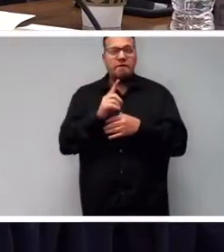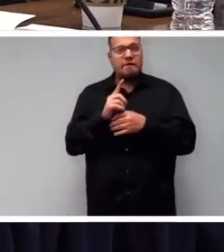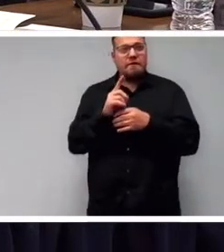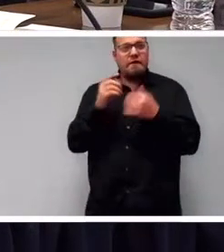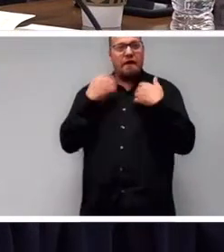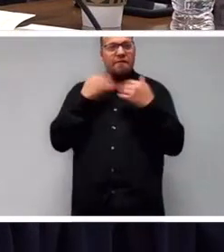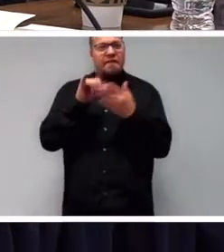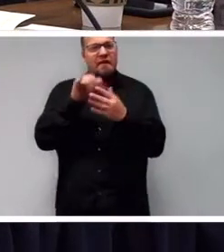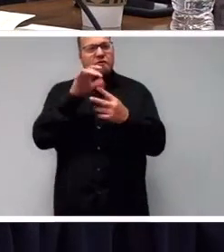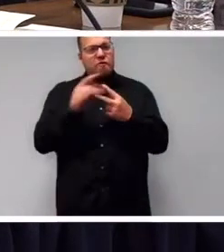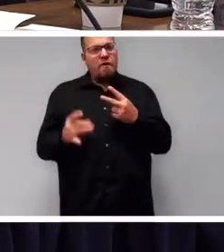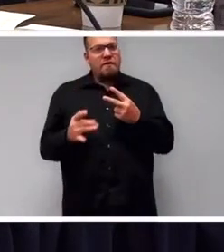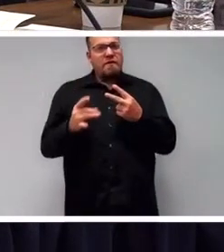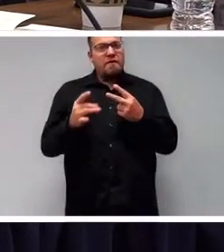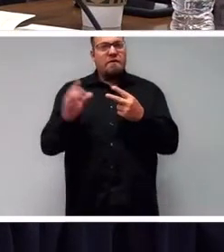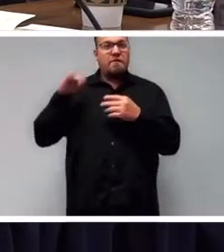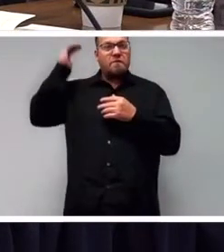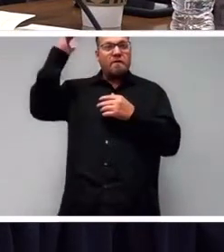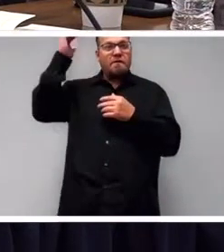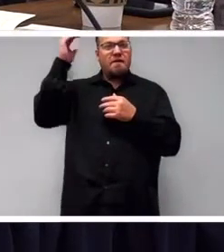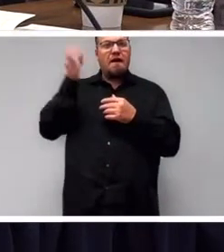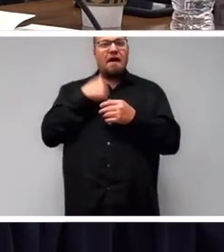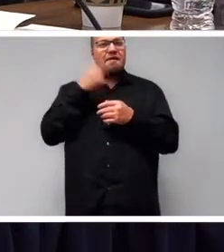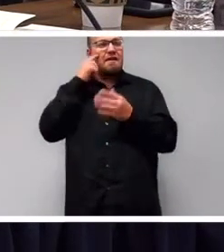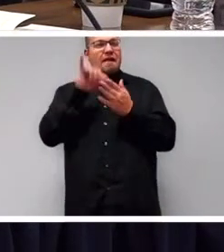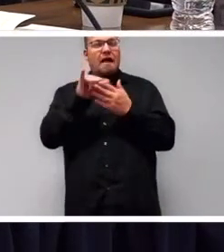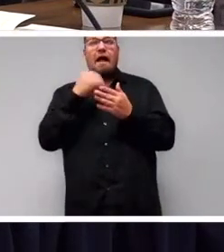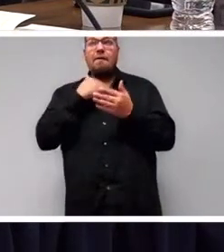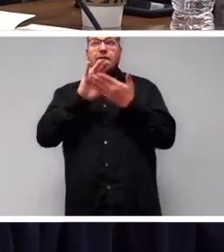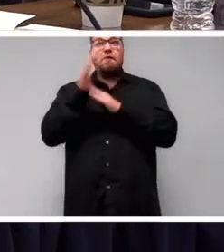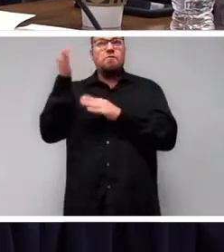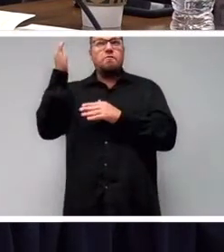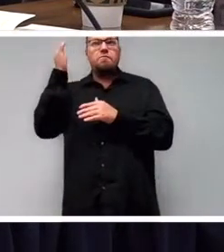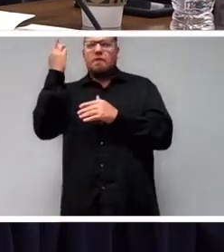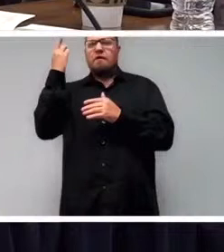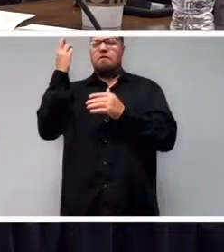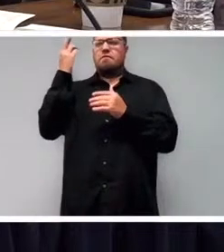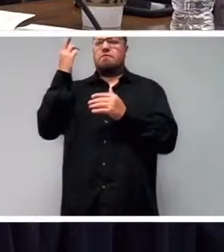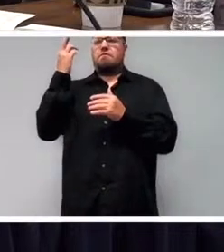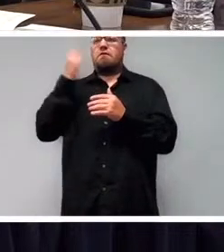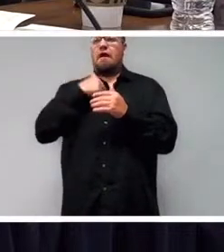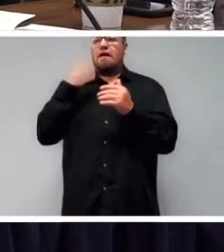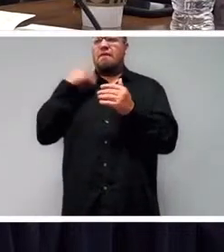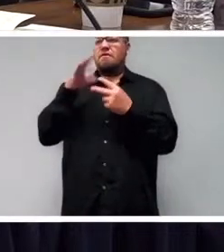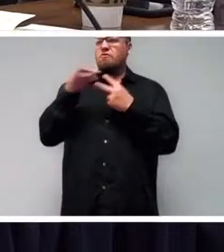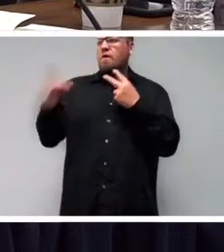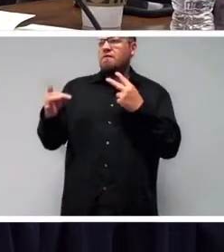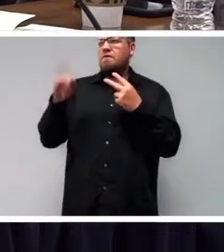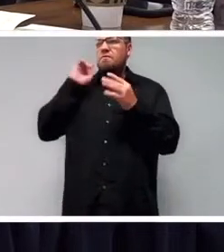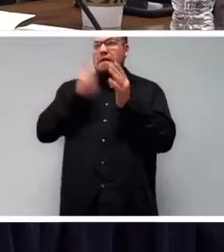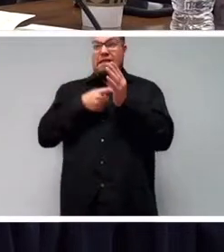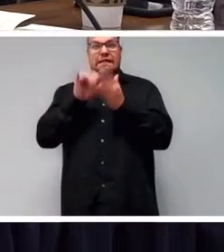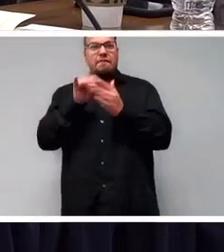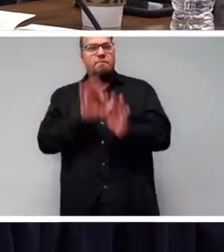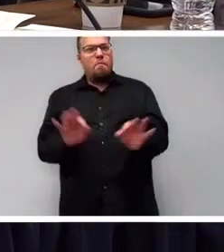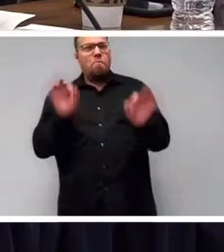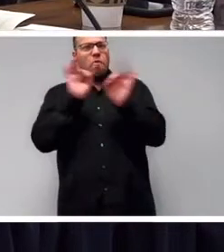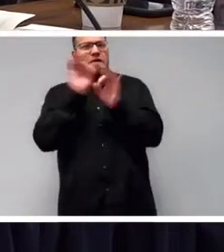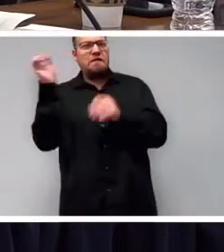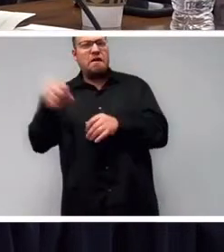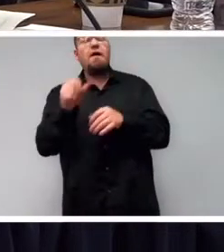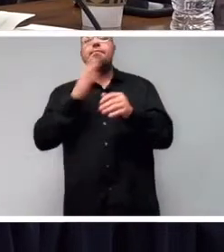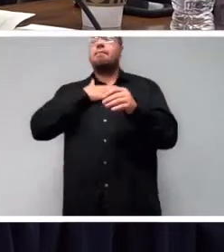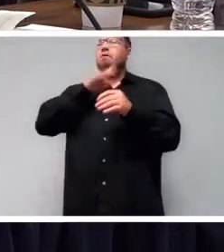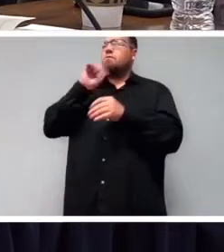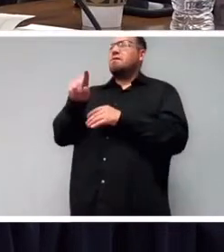I mean, even as an adult, I think I came to realize I had choice as an adult. So just recognizing how important that is. My question, well,